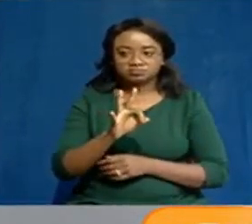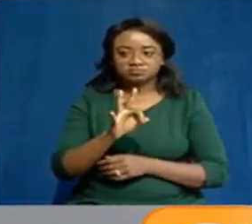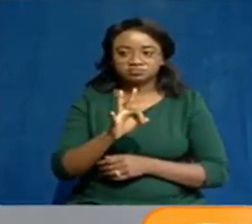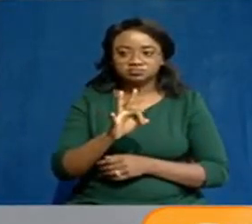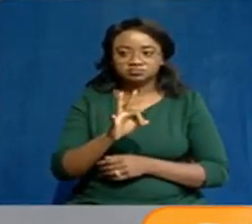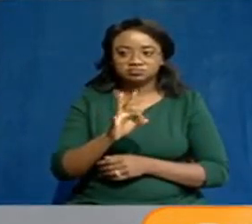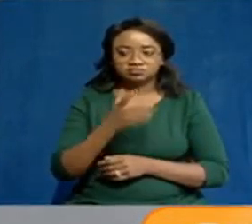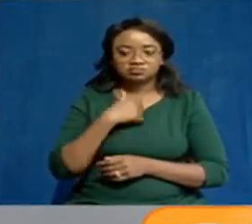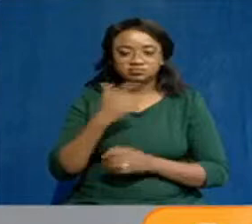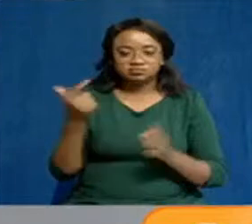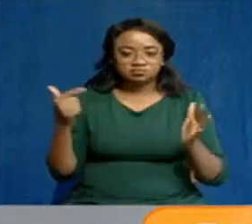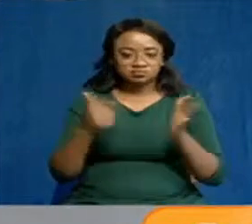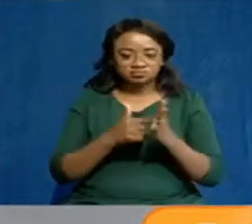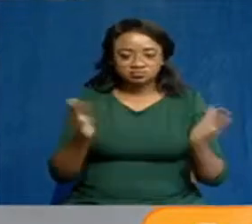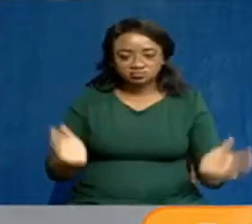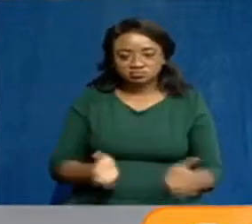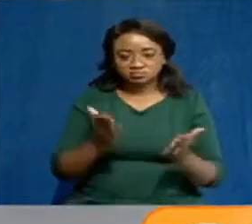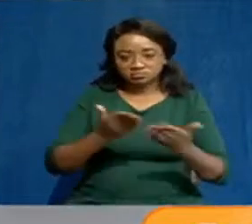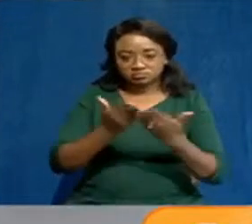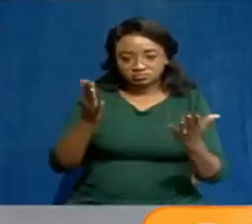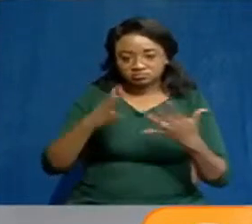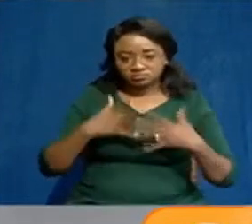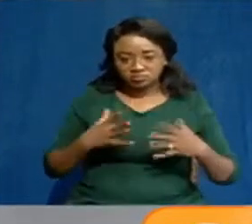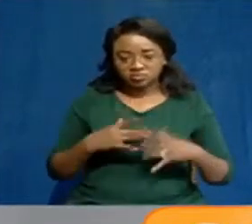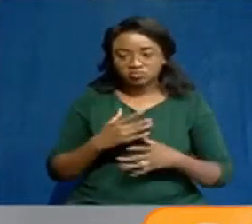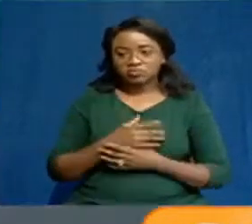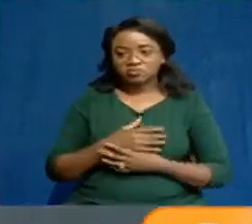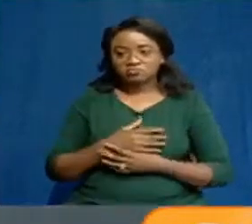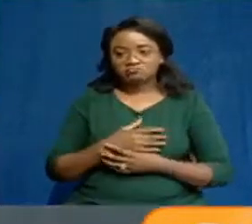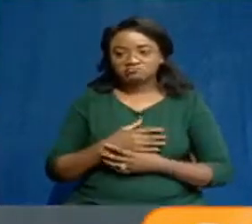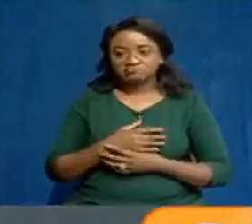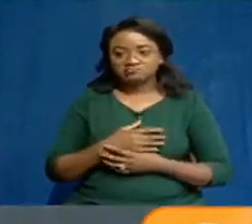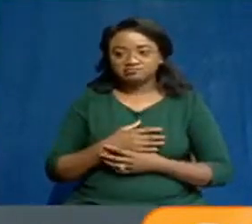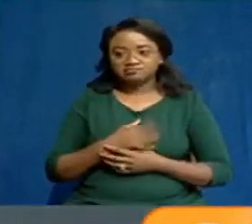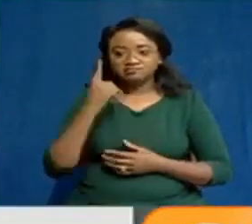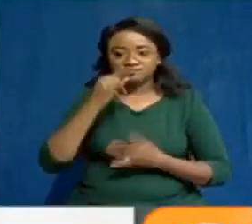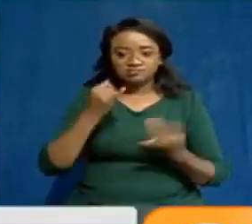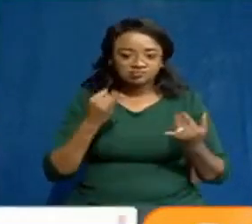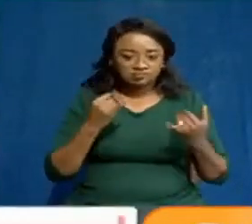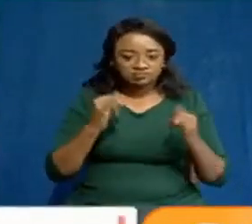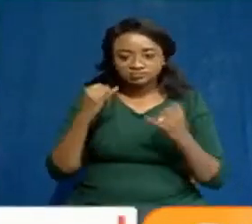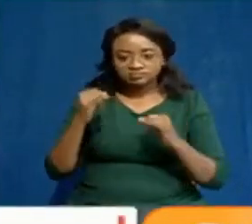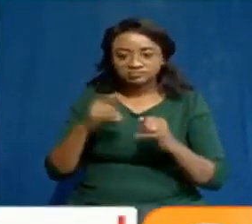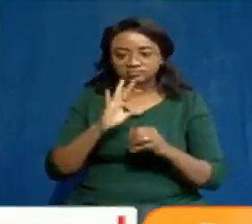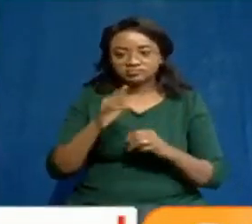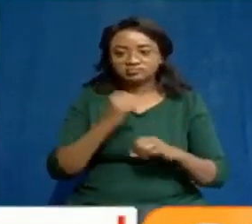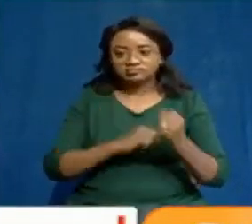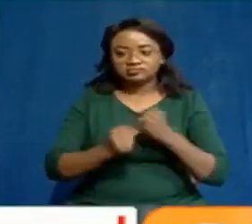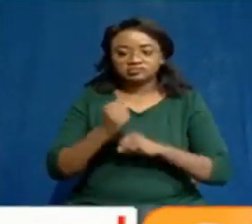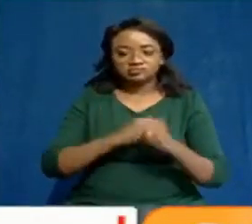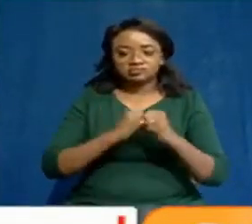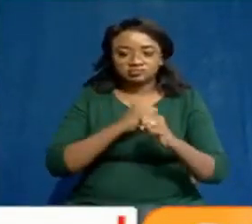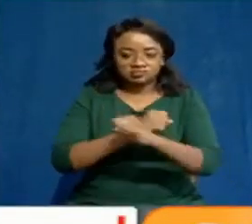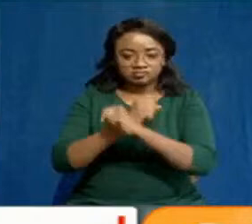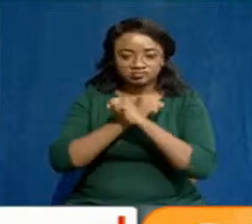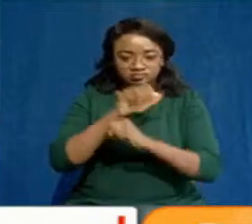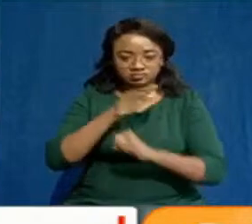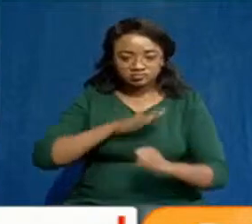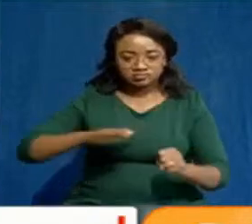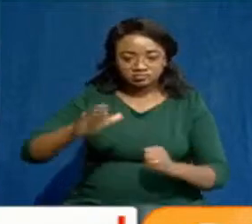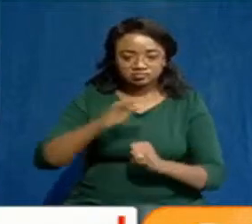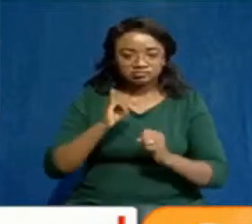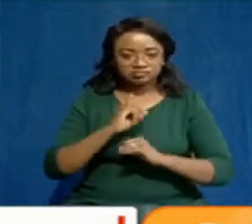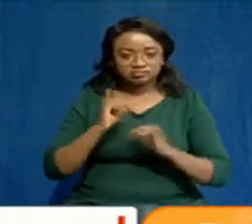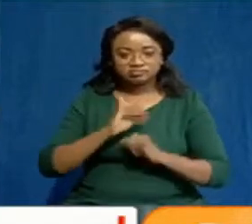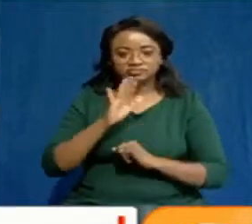Mine would be a call to action to our viewers. Who will cry if you don't take care of your environment? Because the reality is we don't